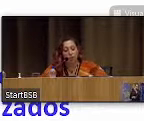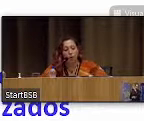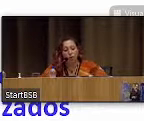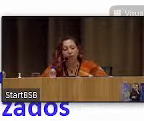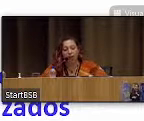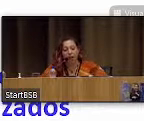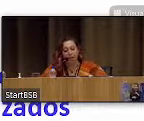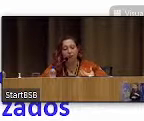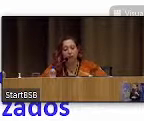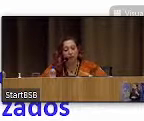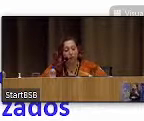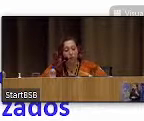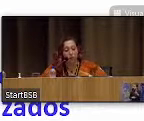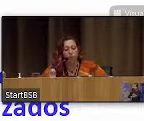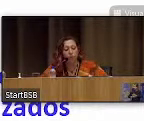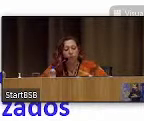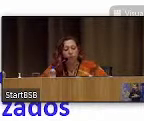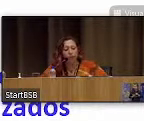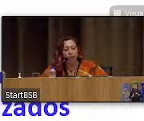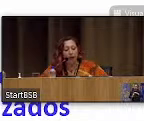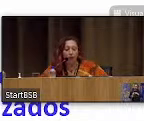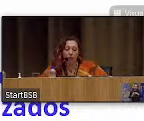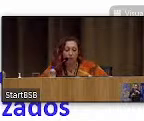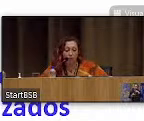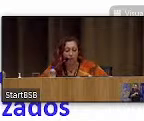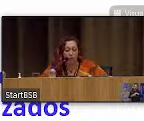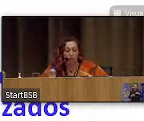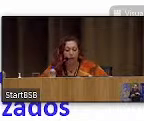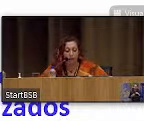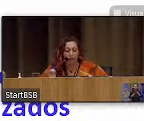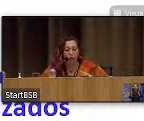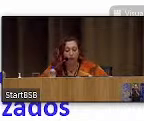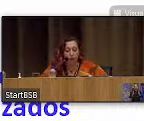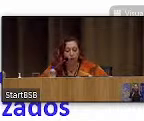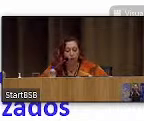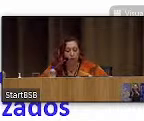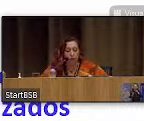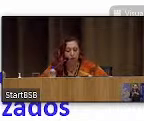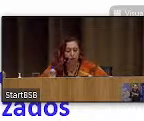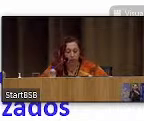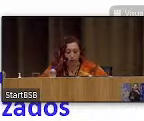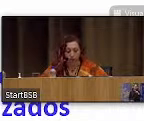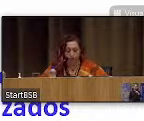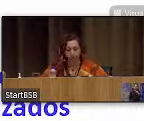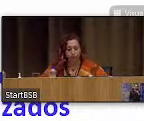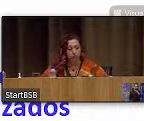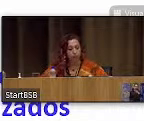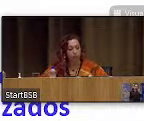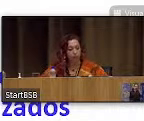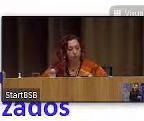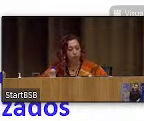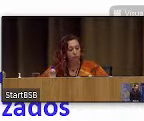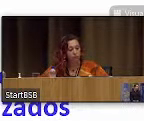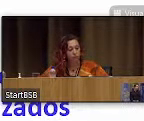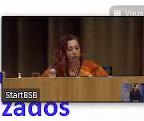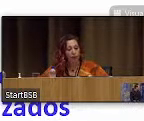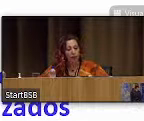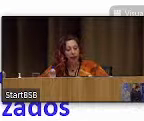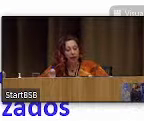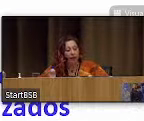mortality was compatible. We had 26 fetal deaths, And the time of hospitalization was